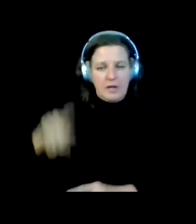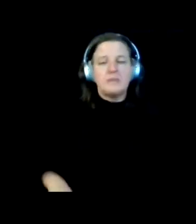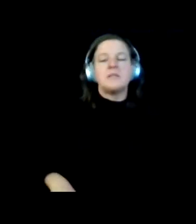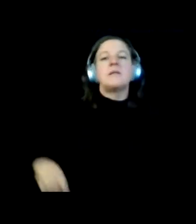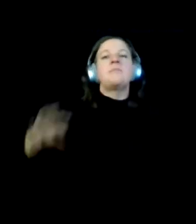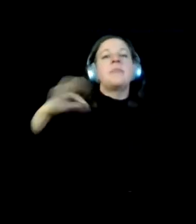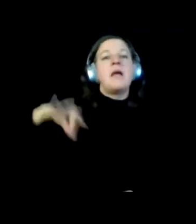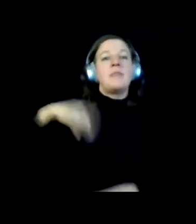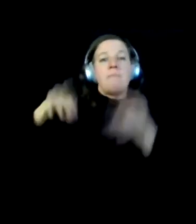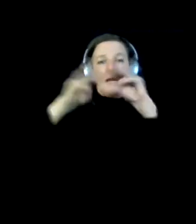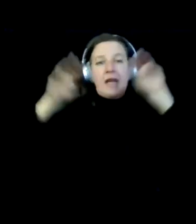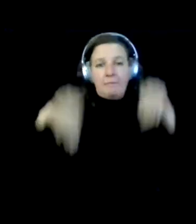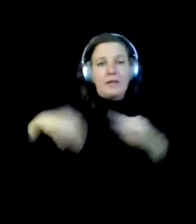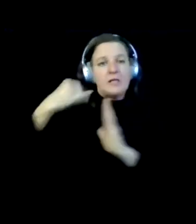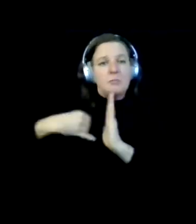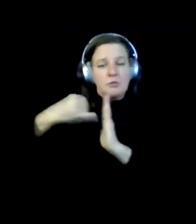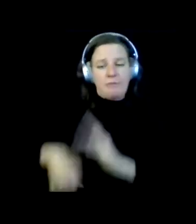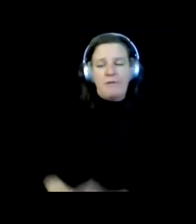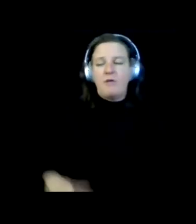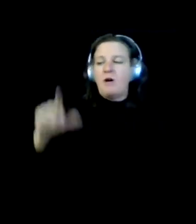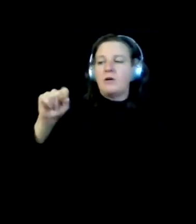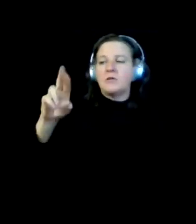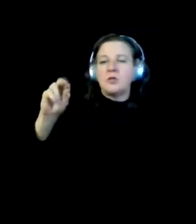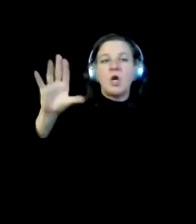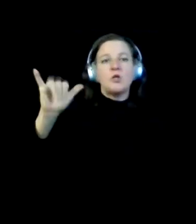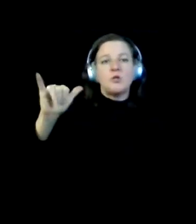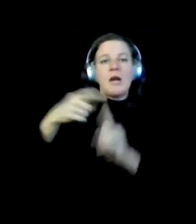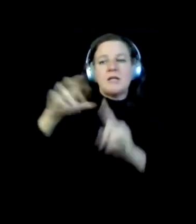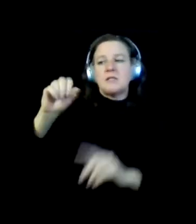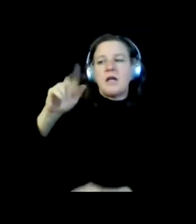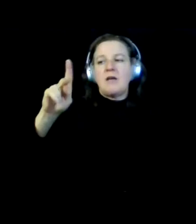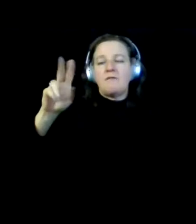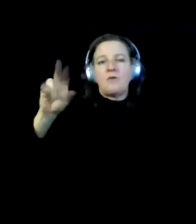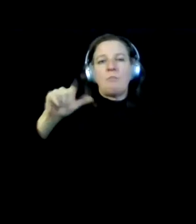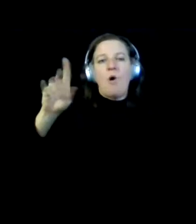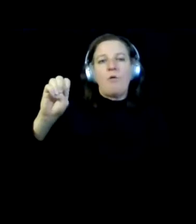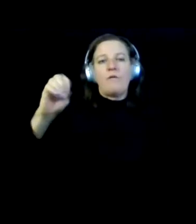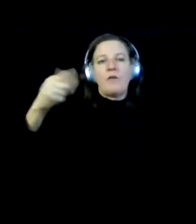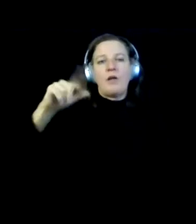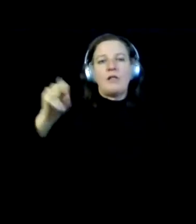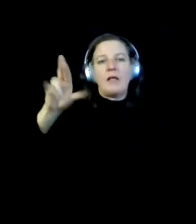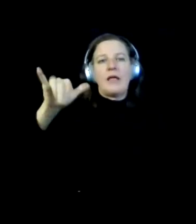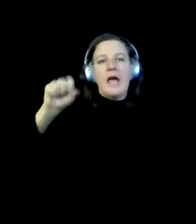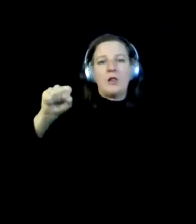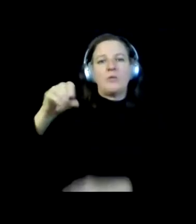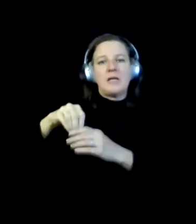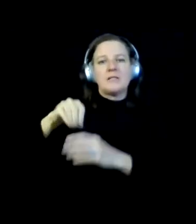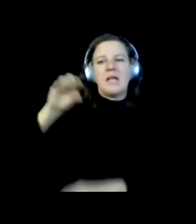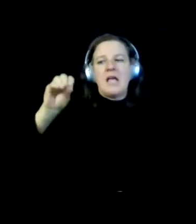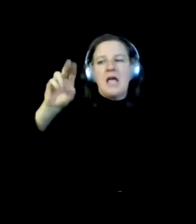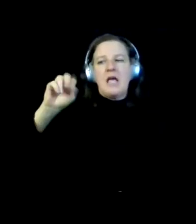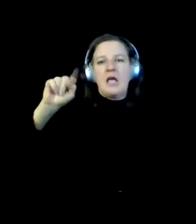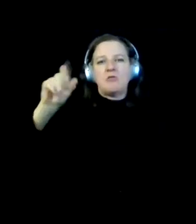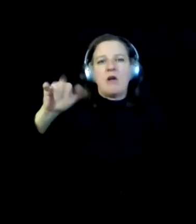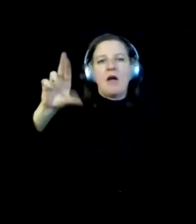Minnesota, Tracy from Oakville Galleries in Oakville, Ontario, Canada, Soft Film, MMK